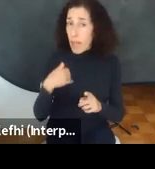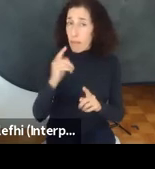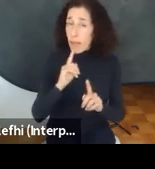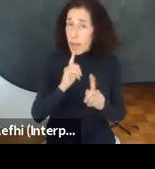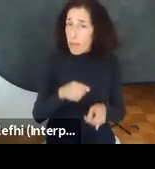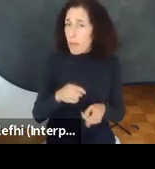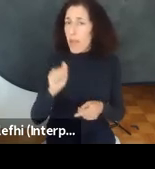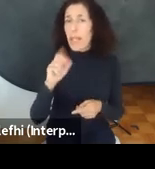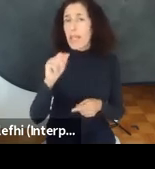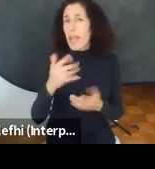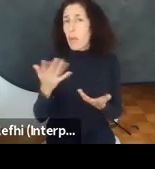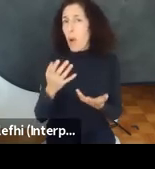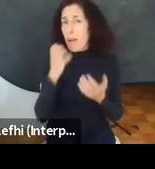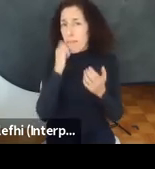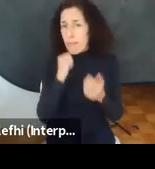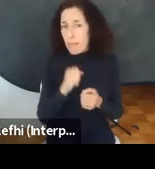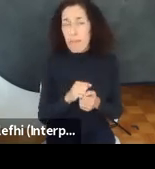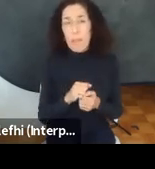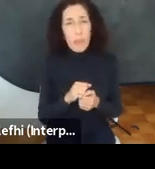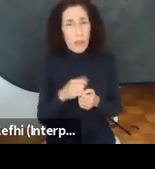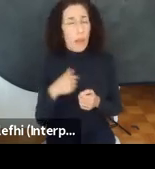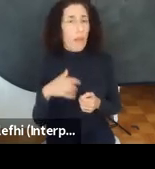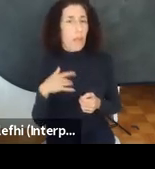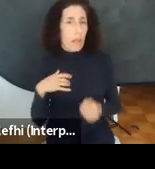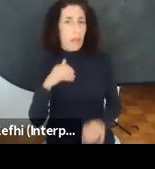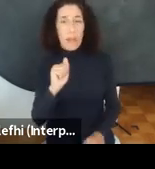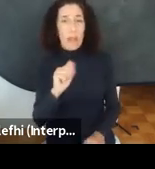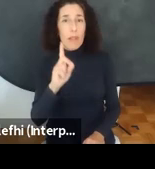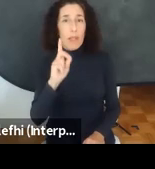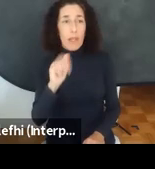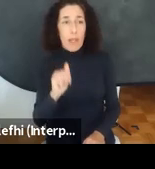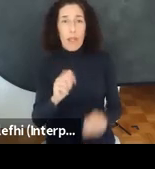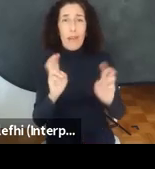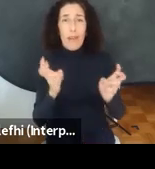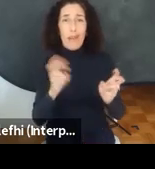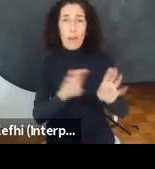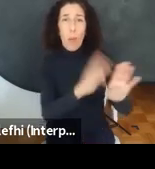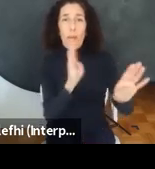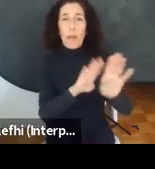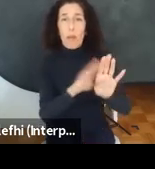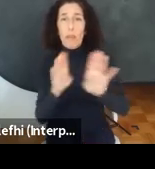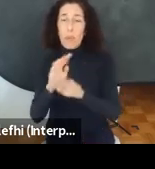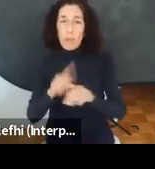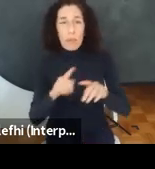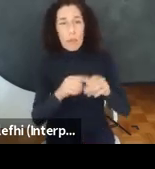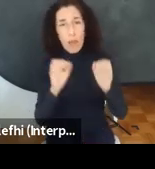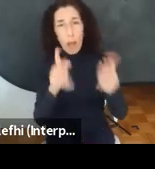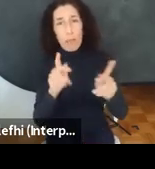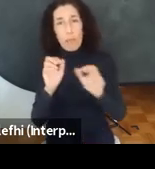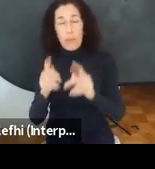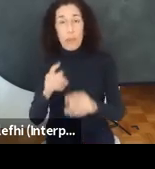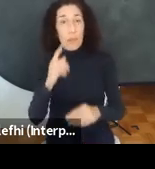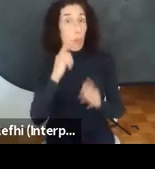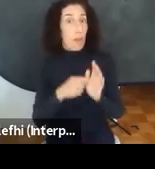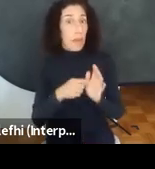think the ADA has opened up a lot of doors and opportunities. One of the biggest doors they opened for me was that I get to make decisions, I